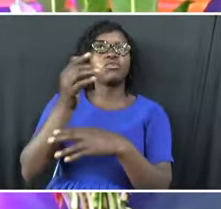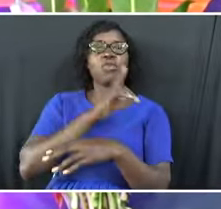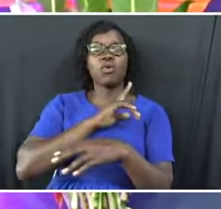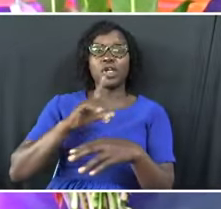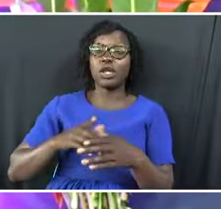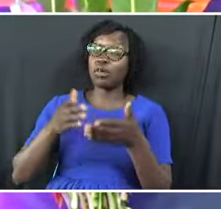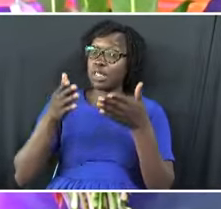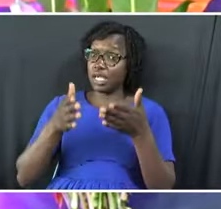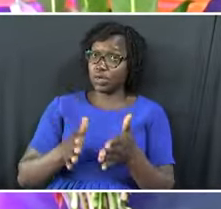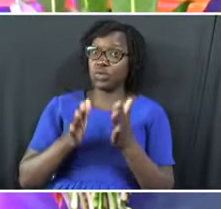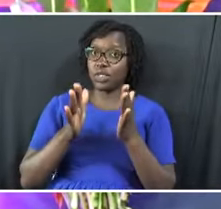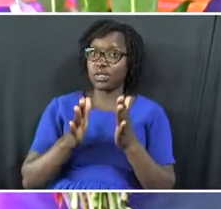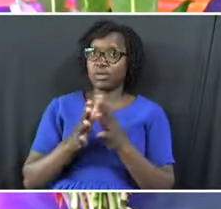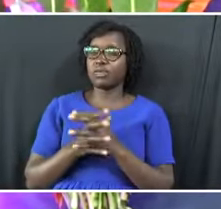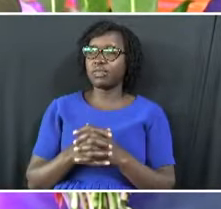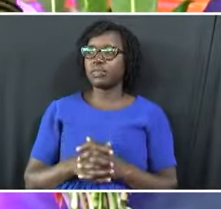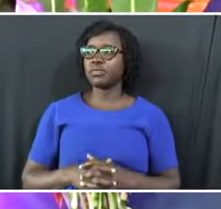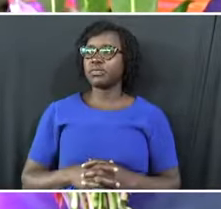way.